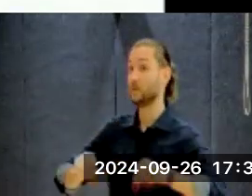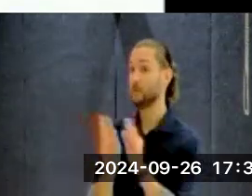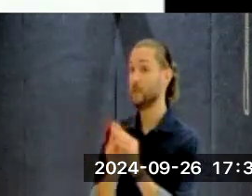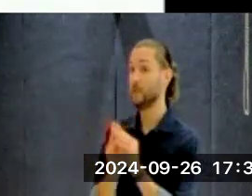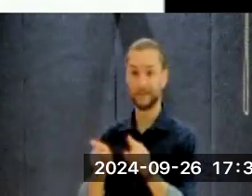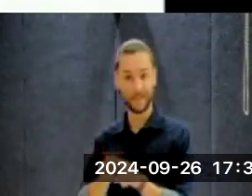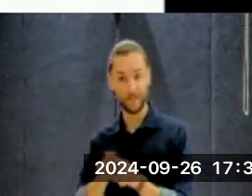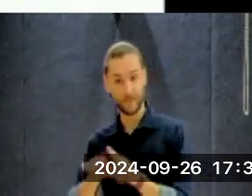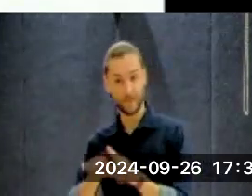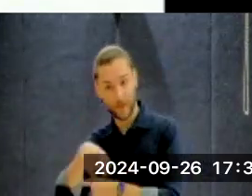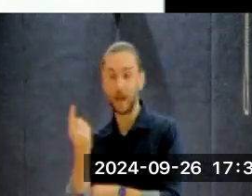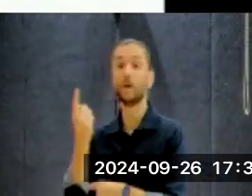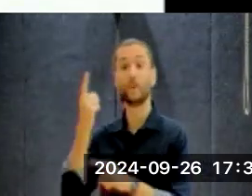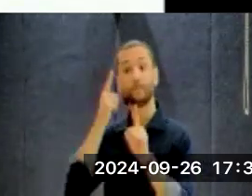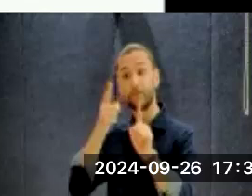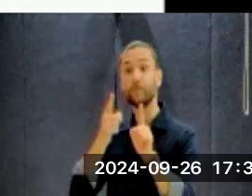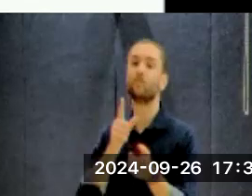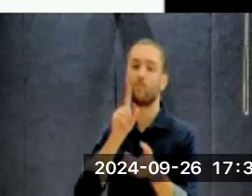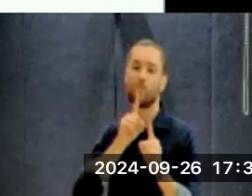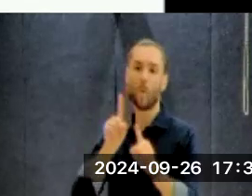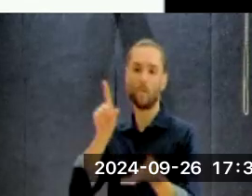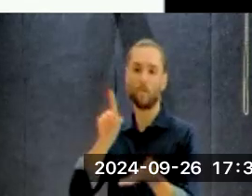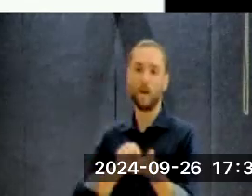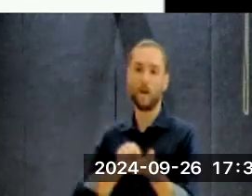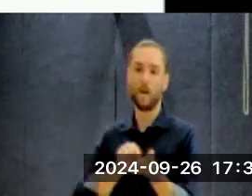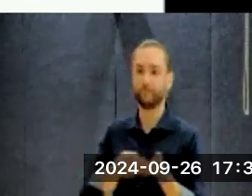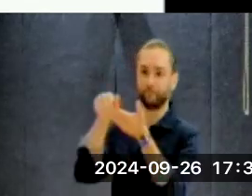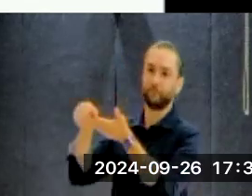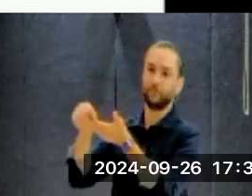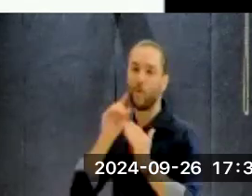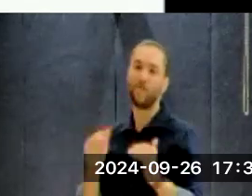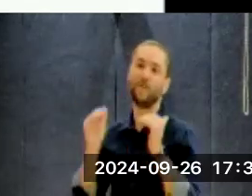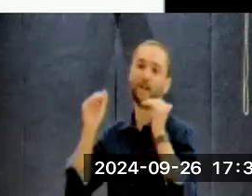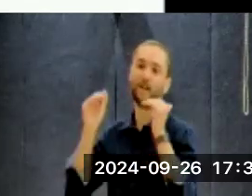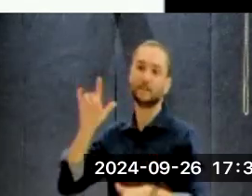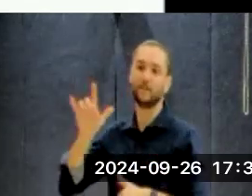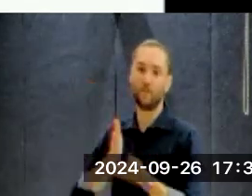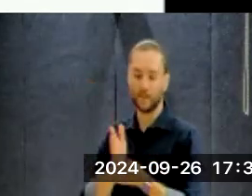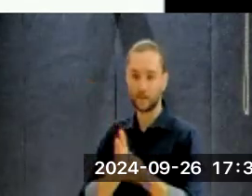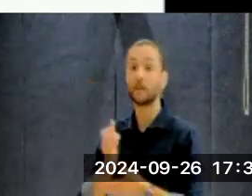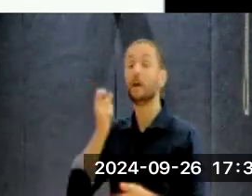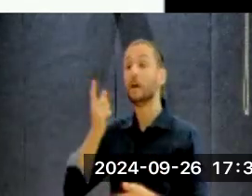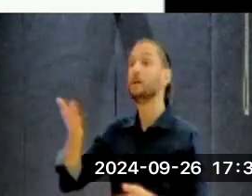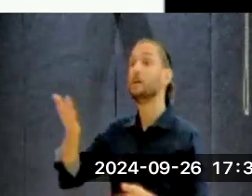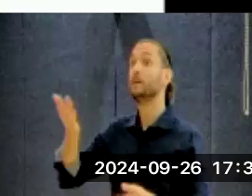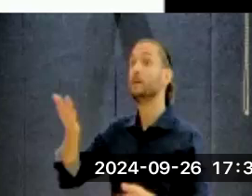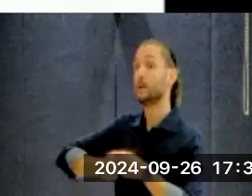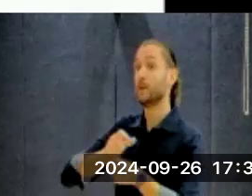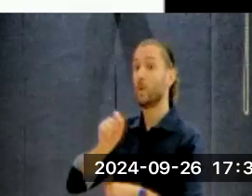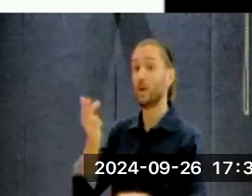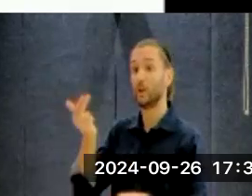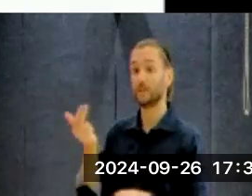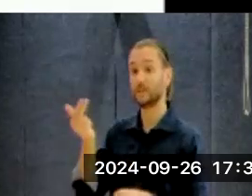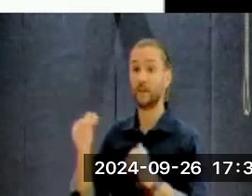issuing reports to advance civil rights. The council was created in 2013 as a successor to the former Fair Employment and Housing